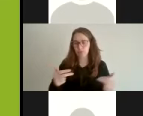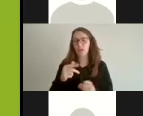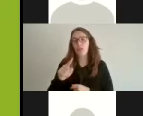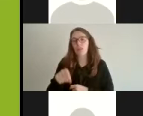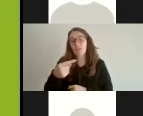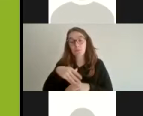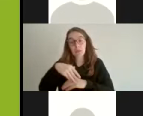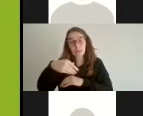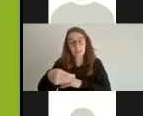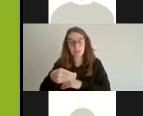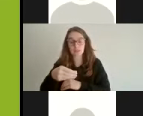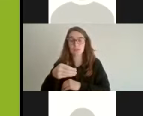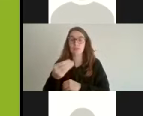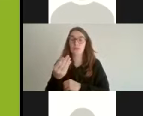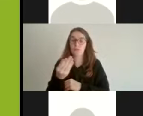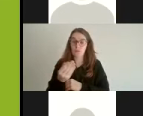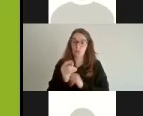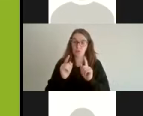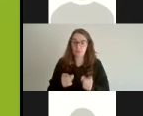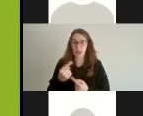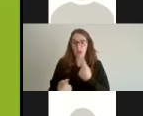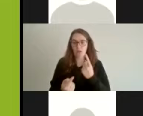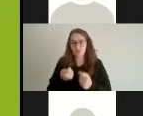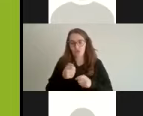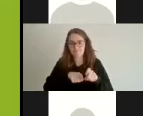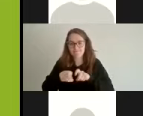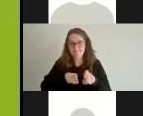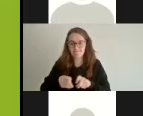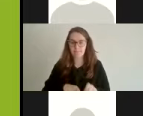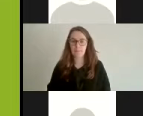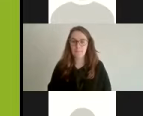started the juggling movements.